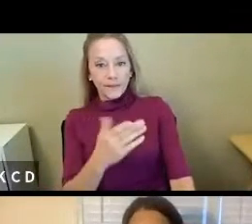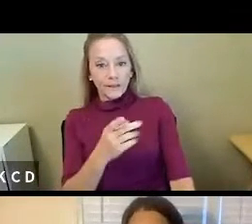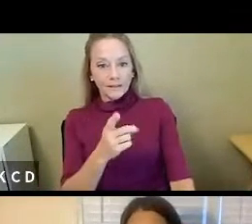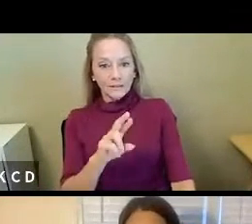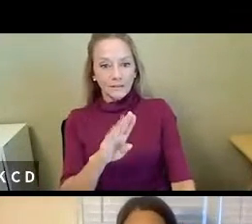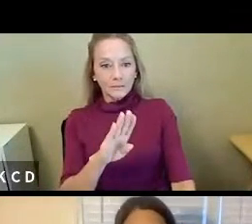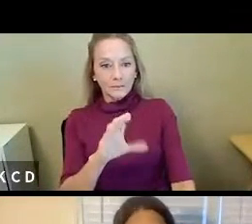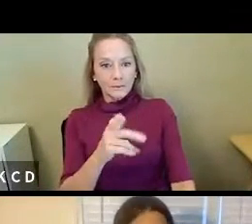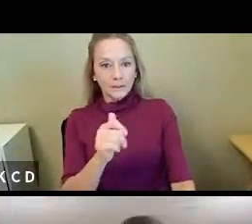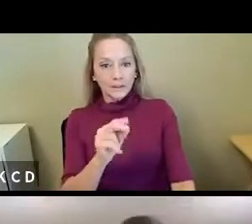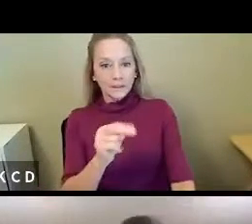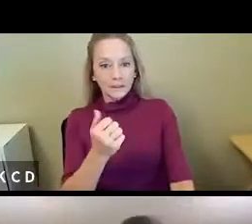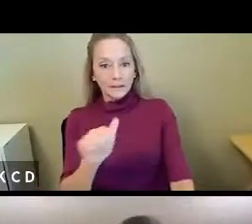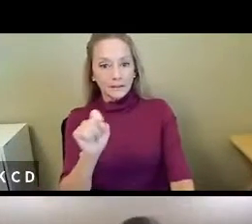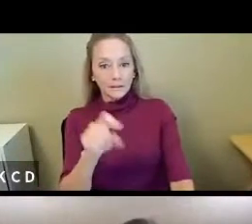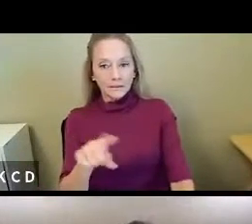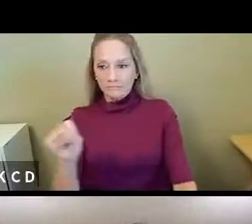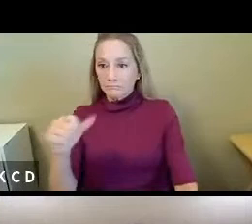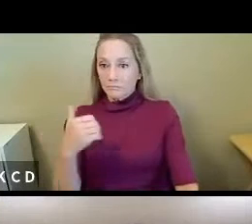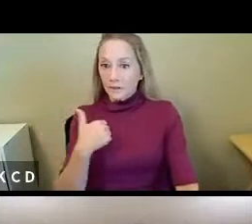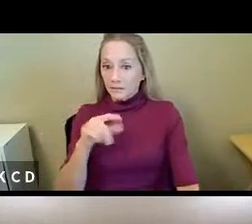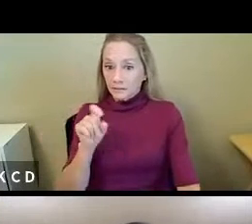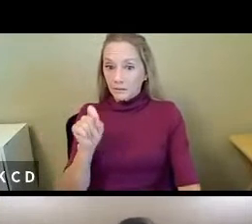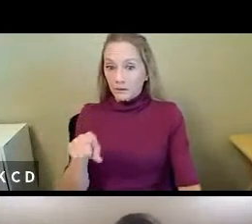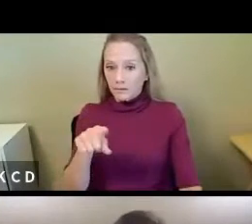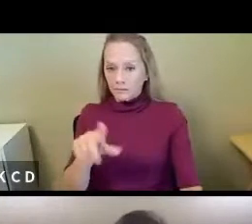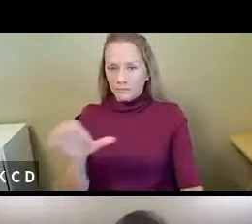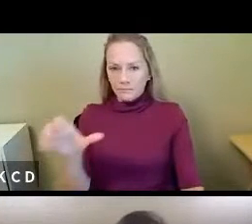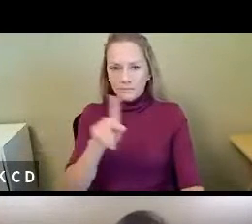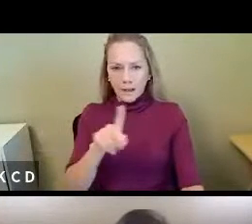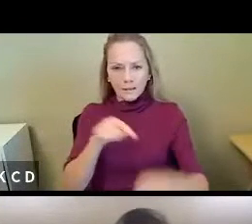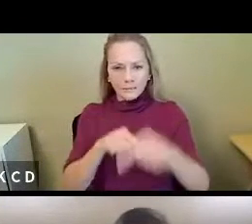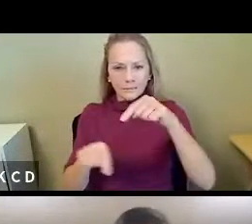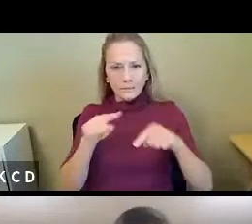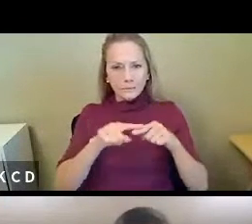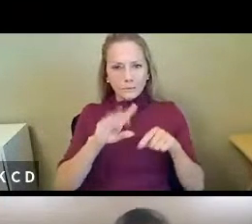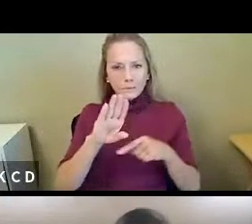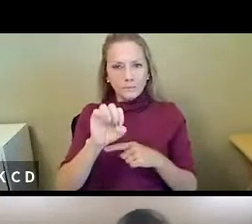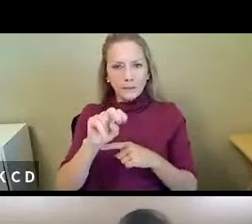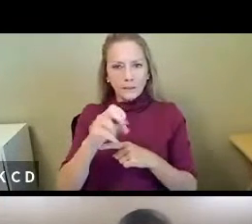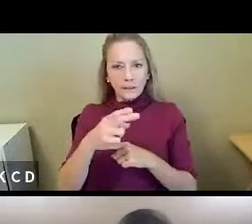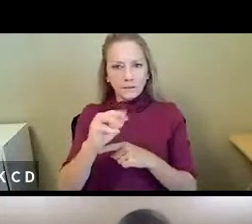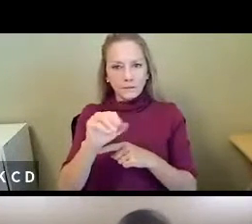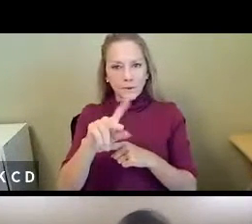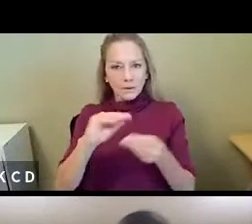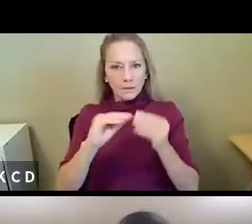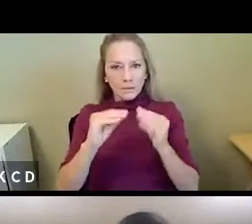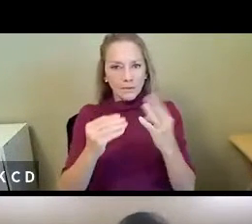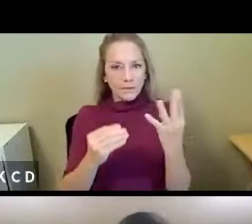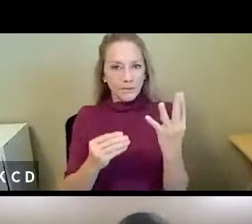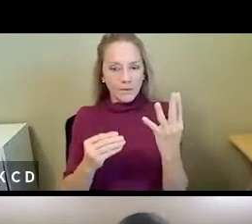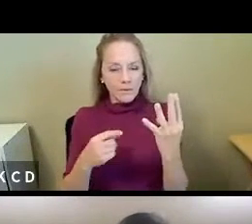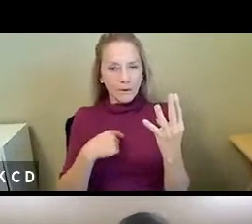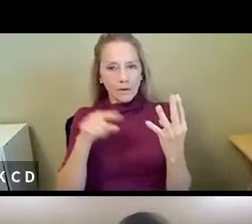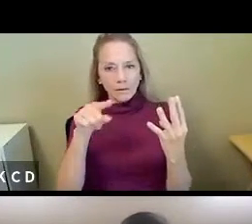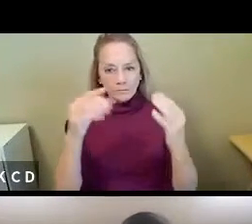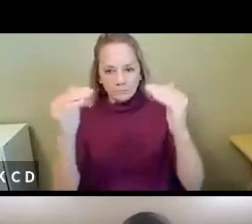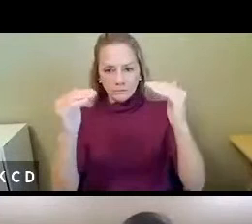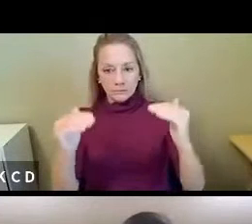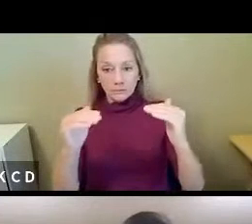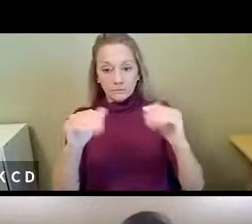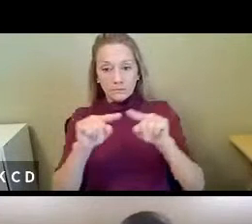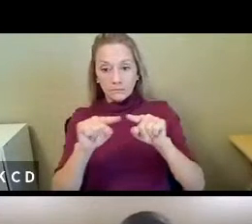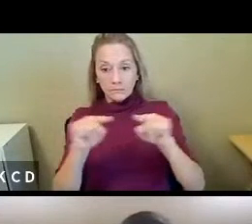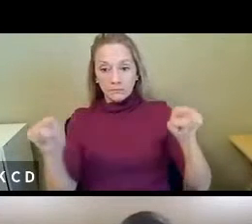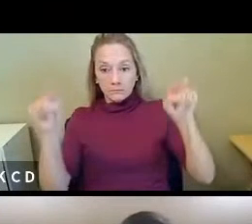I have a question. Can we go back to benchmark 4 for just a moment? I was wondering, right underneath the chart, there